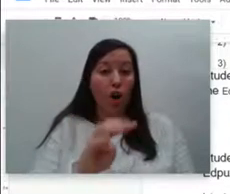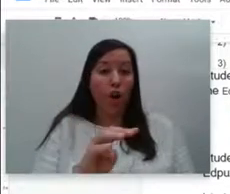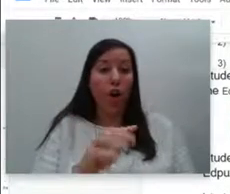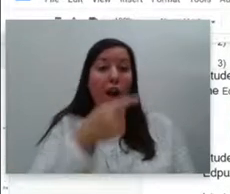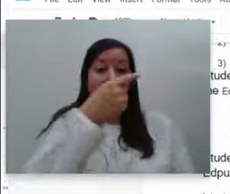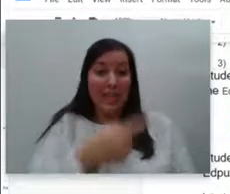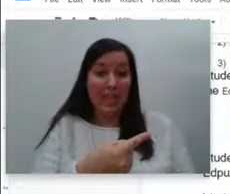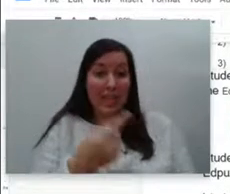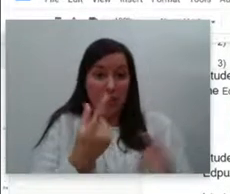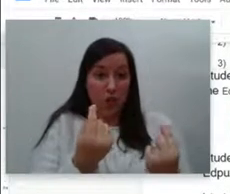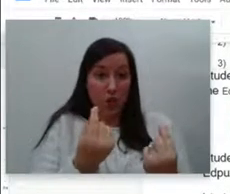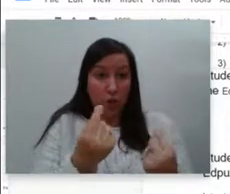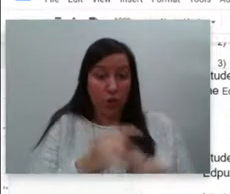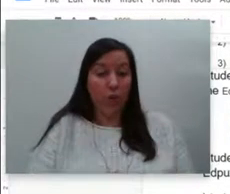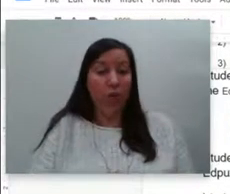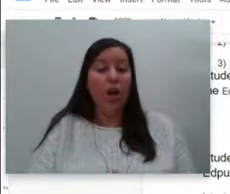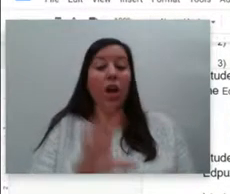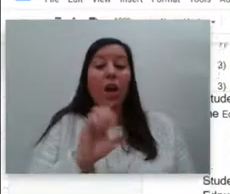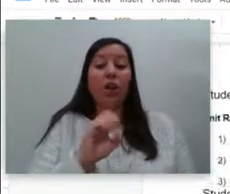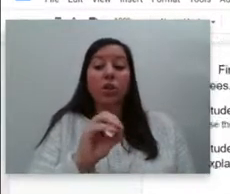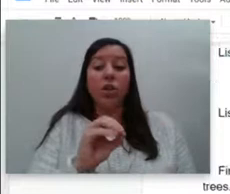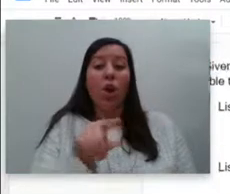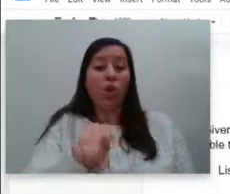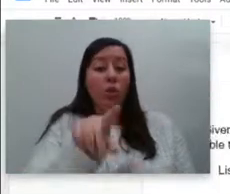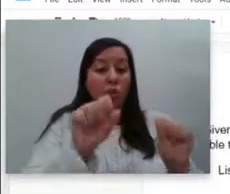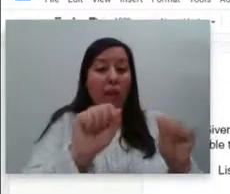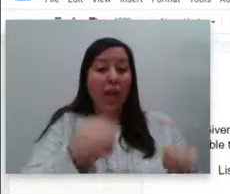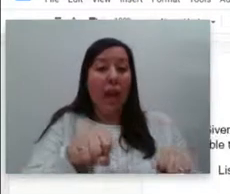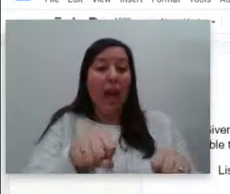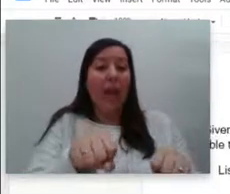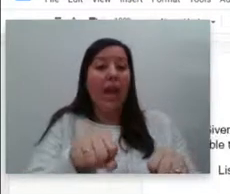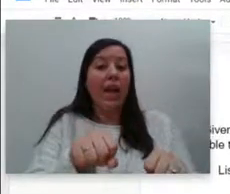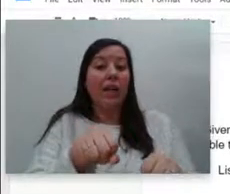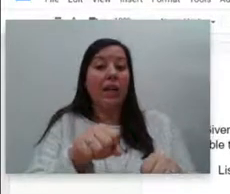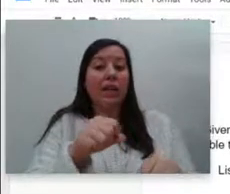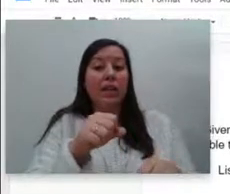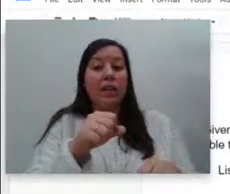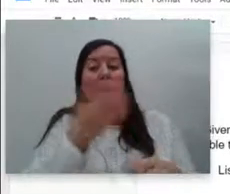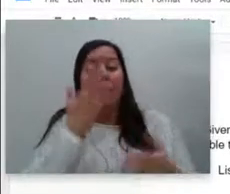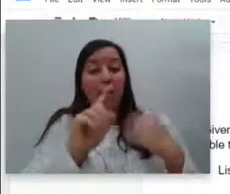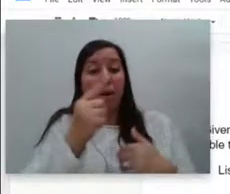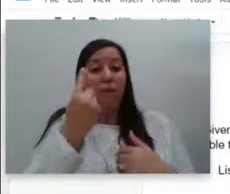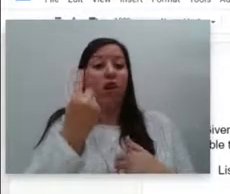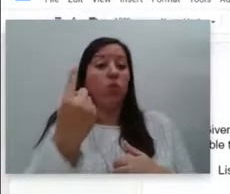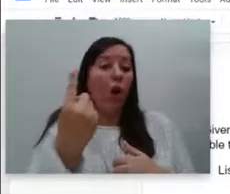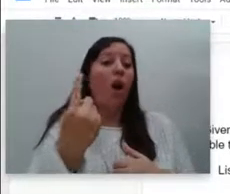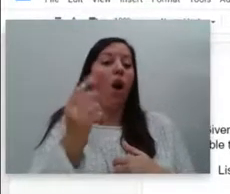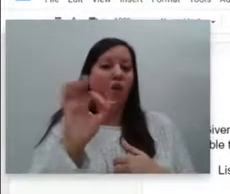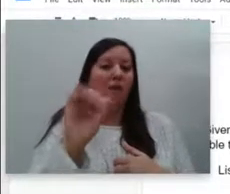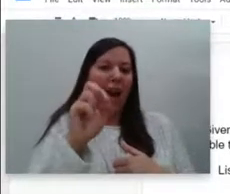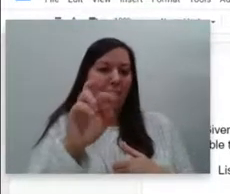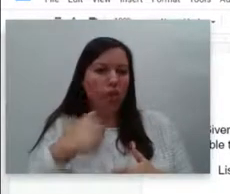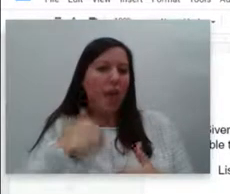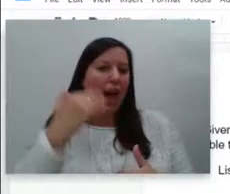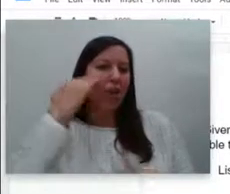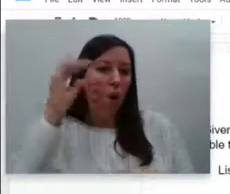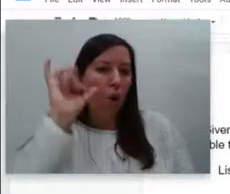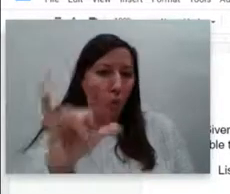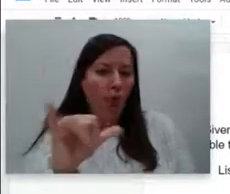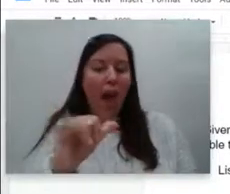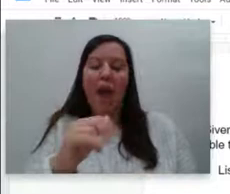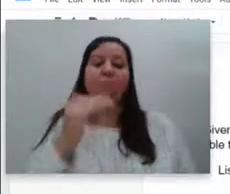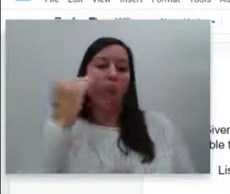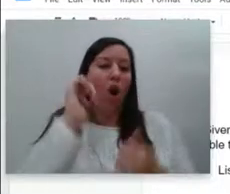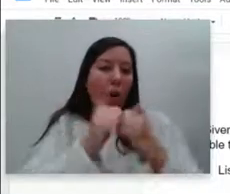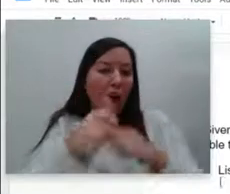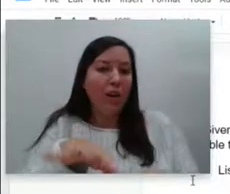do. So you may be looking at this list going, oh, factors, I'm good with that. I know how to